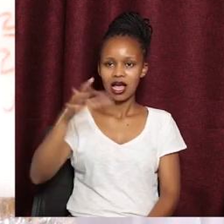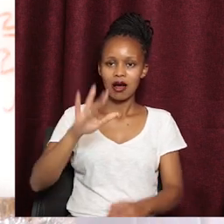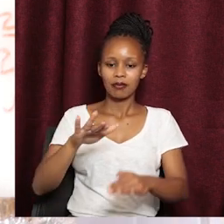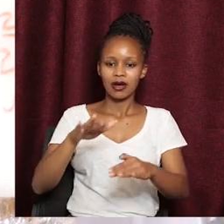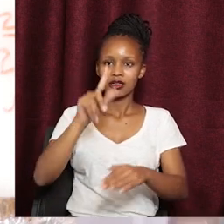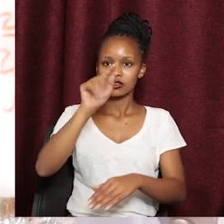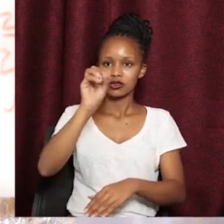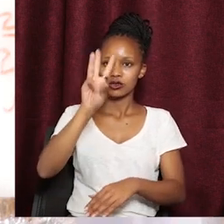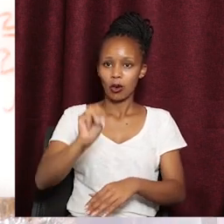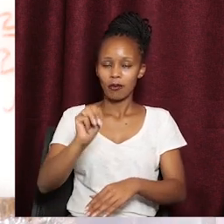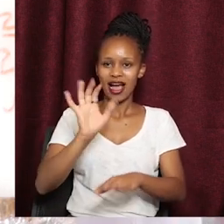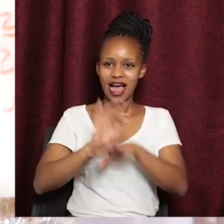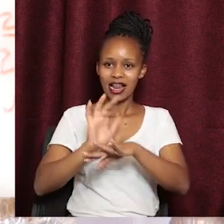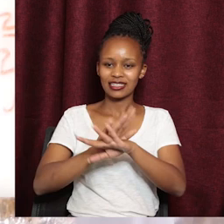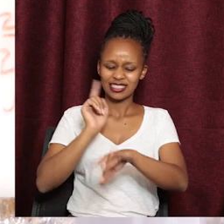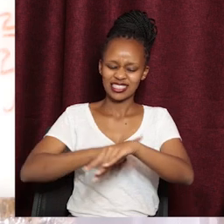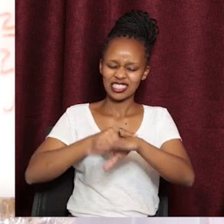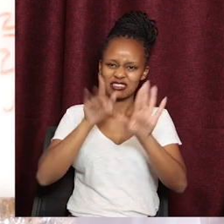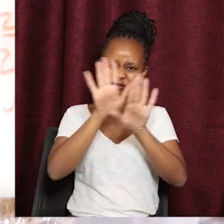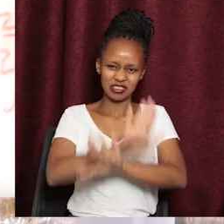it was still dark,